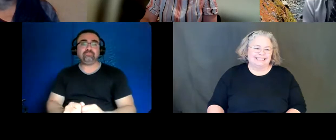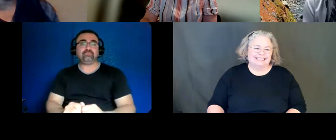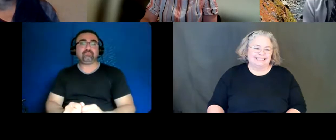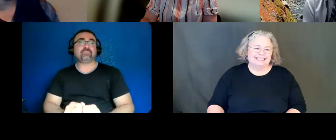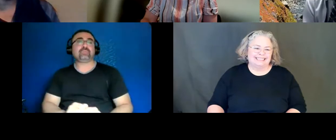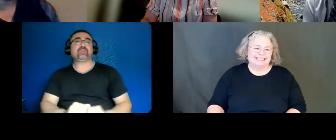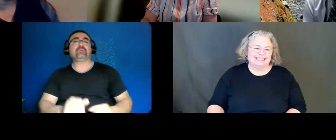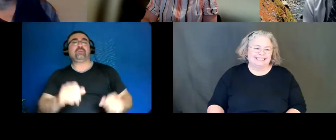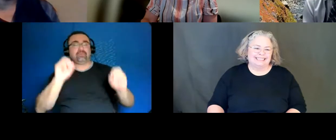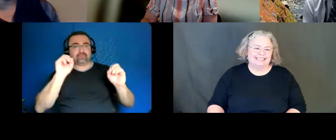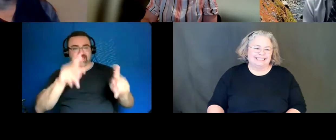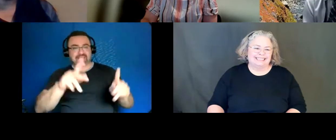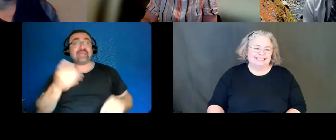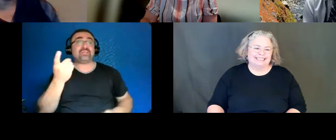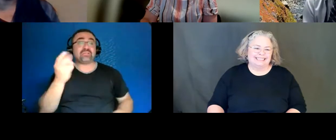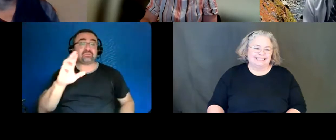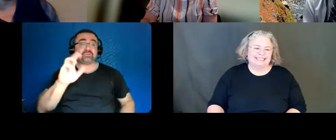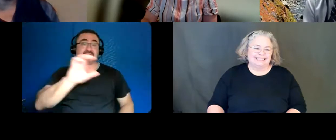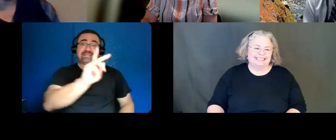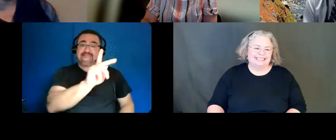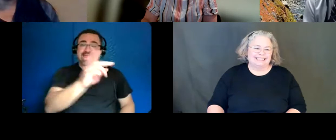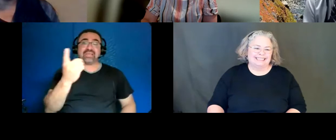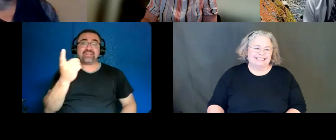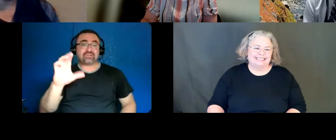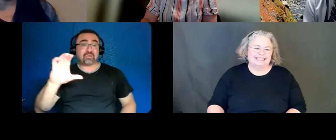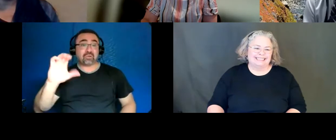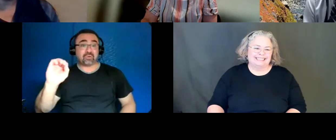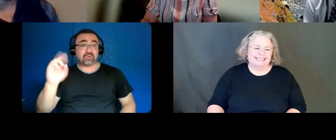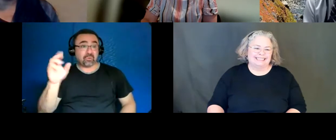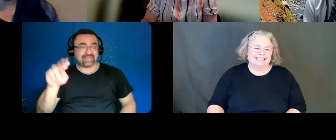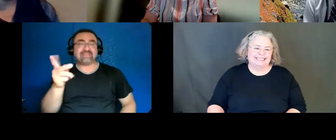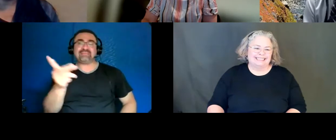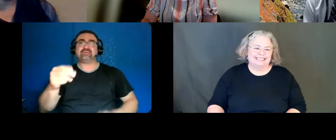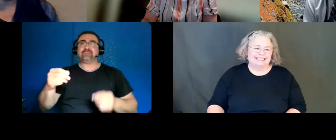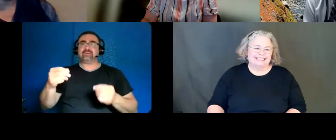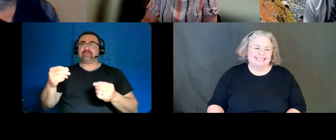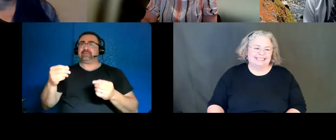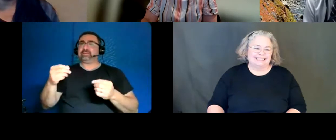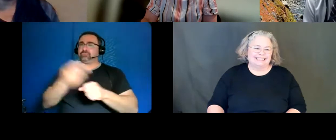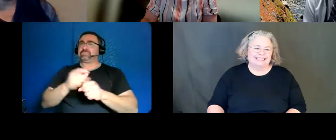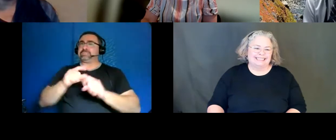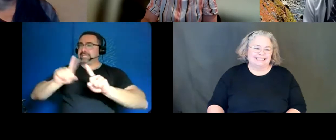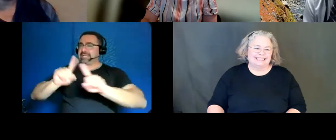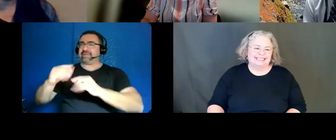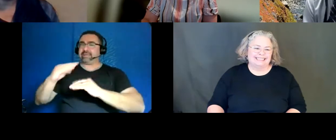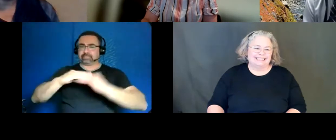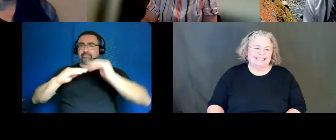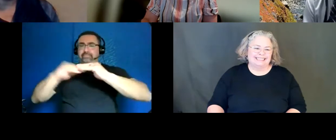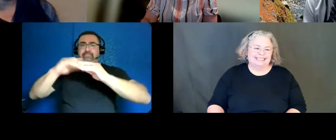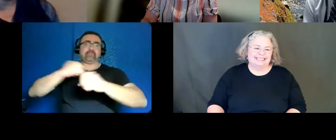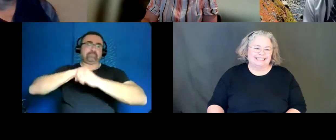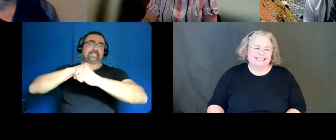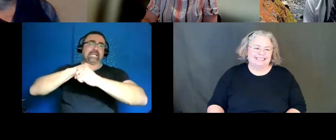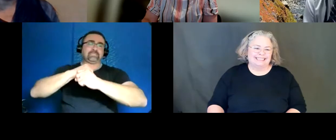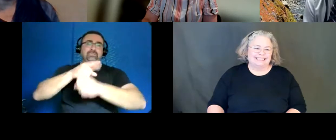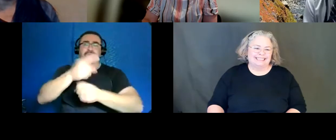Awesome. So yeah, Dr. K and Dr. Cohen talking about the multiple layers of protection that folks can consider and